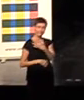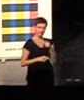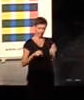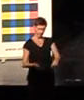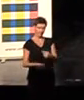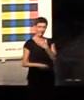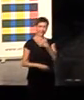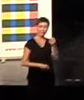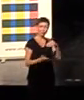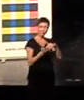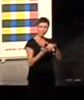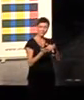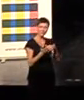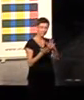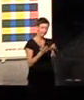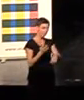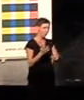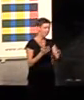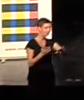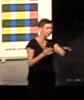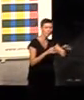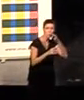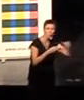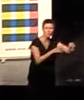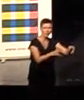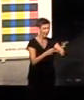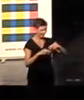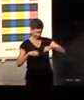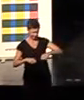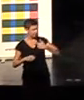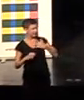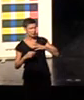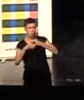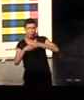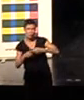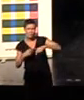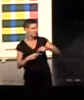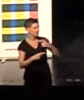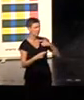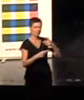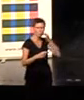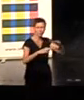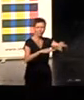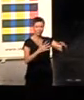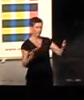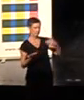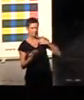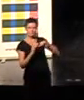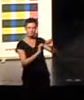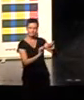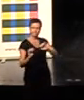those from both city centre en zo weet ie increase of structure and employment and poverty